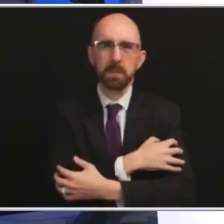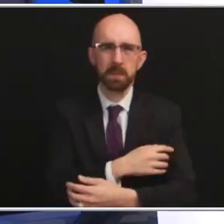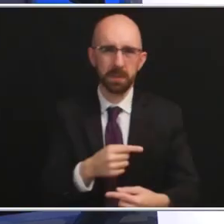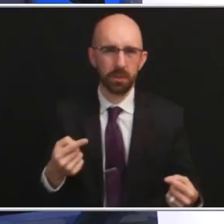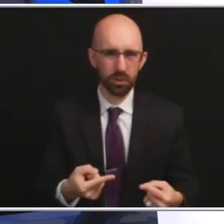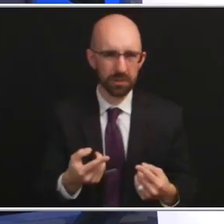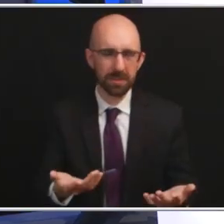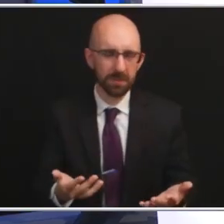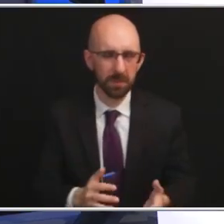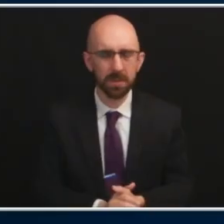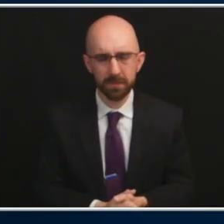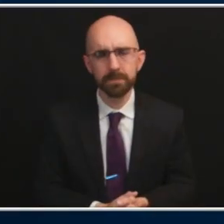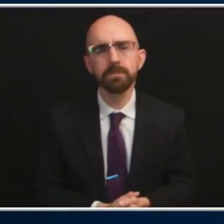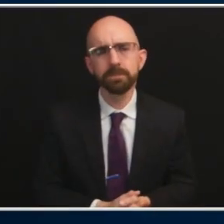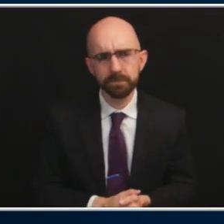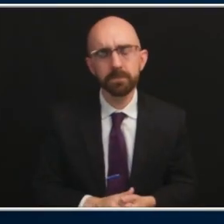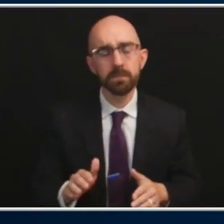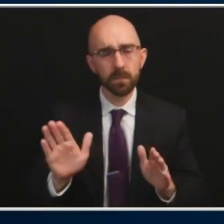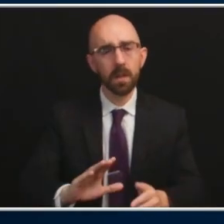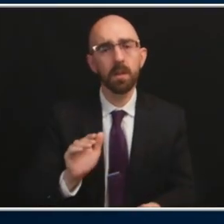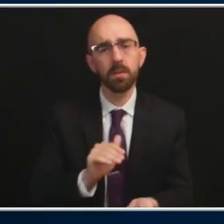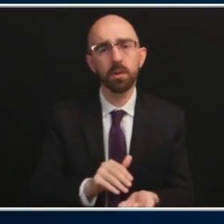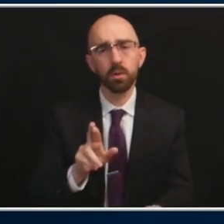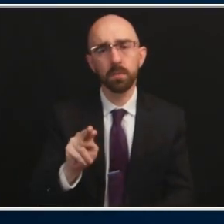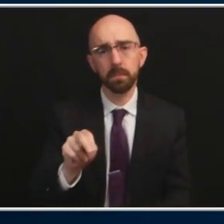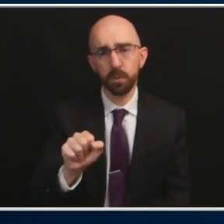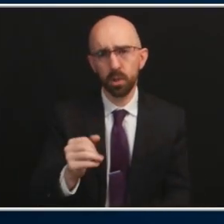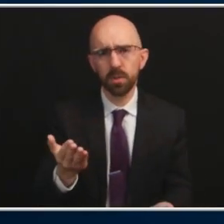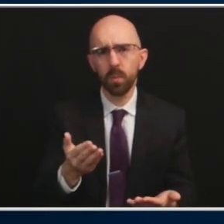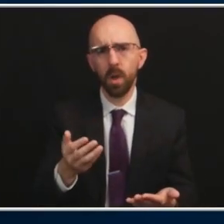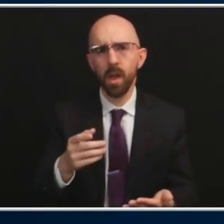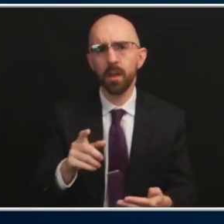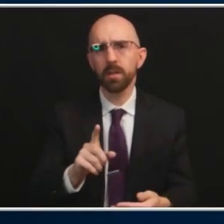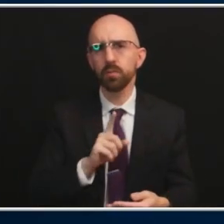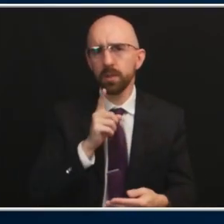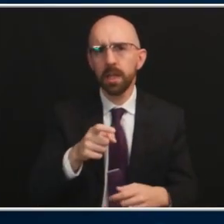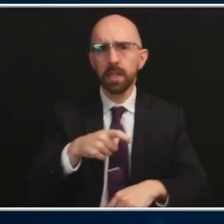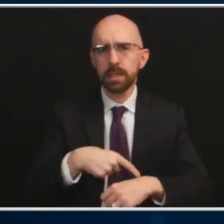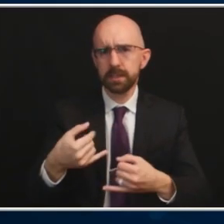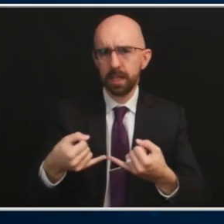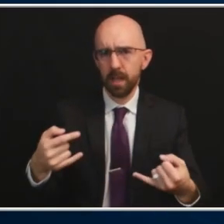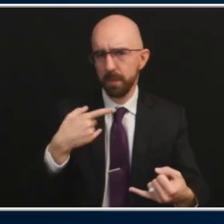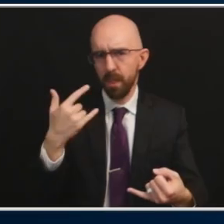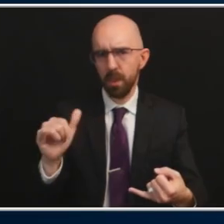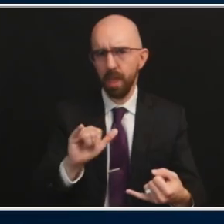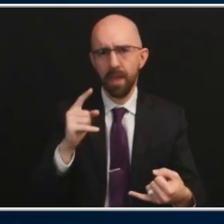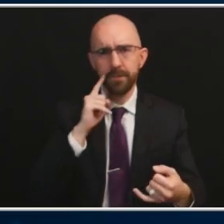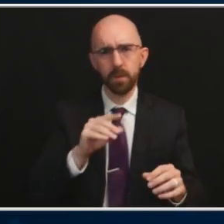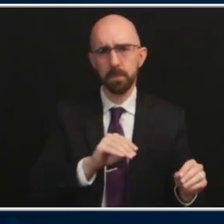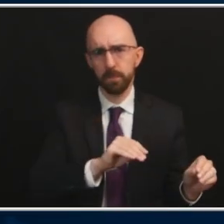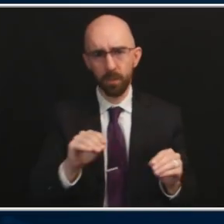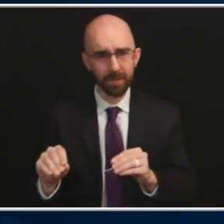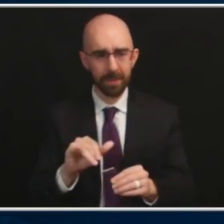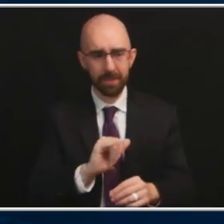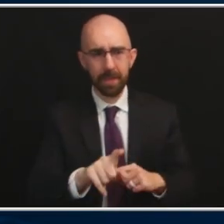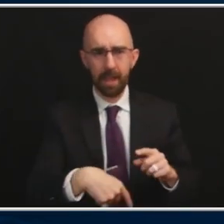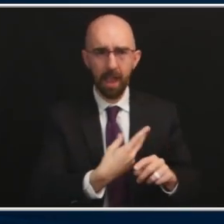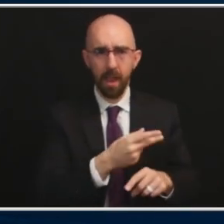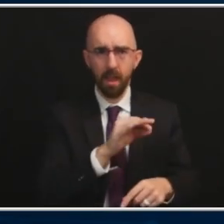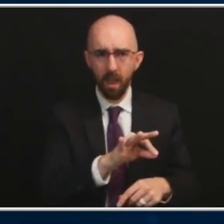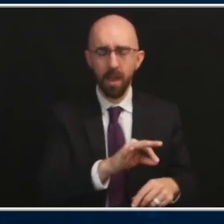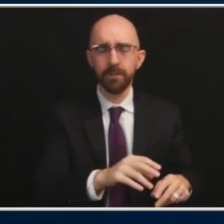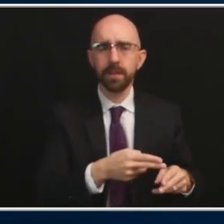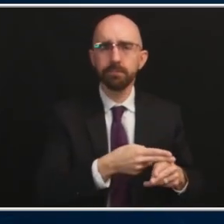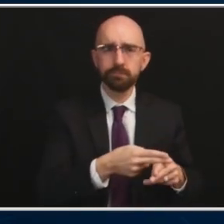Okay, great. Dr. Burns, what does the realistic timeline look like for moving from this kind of pilot study to a larger